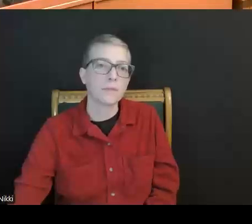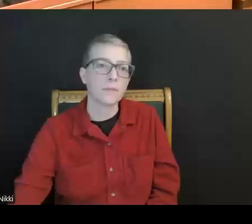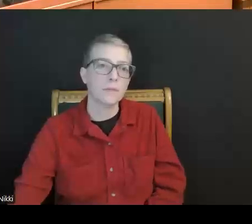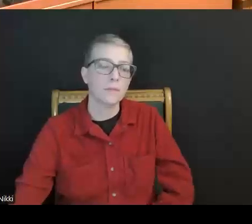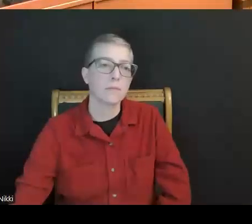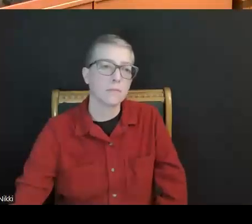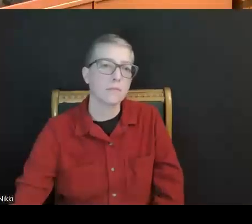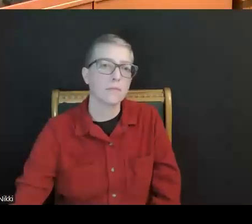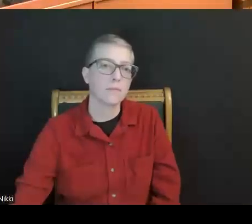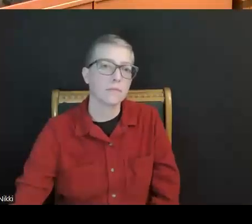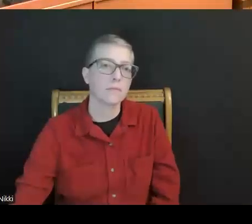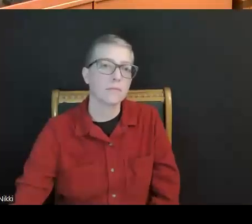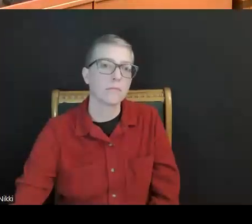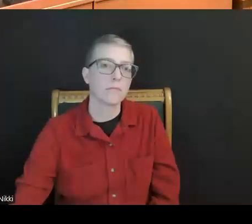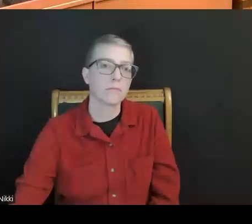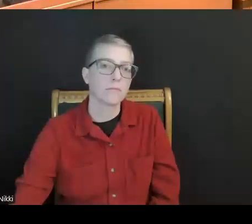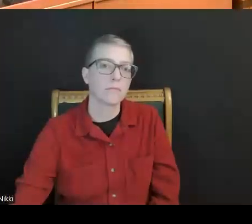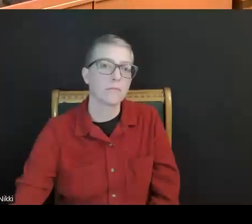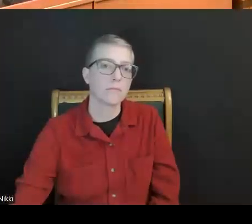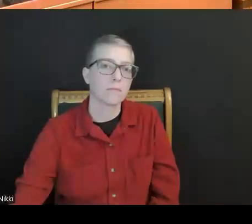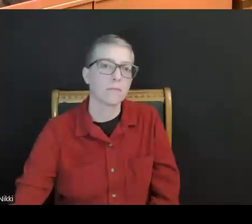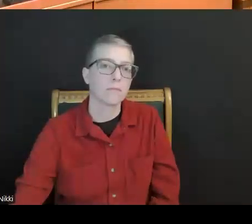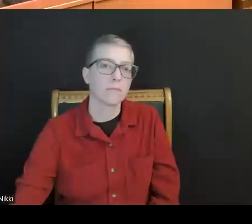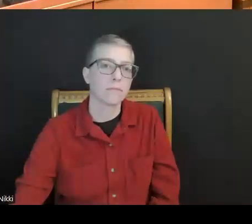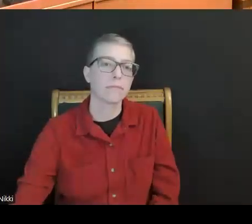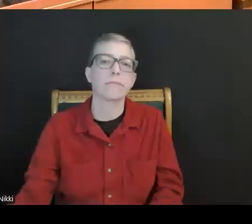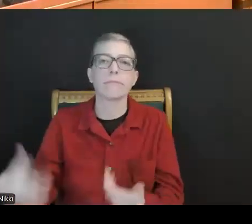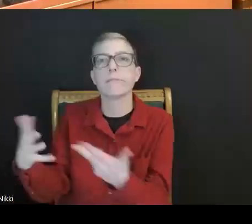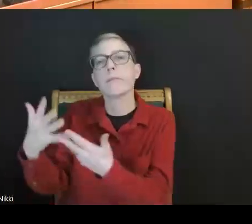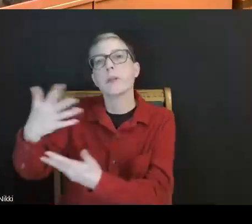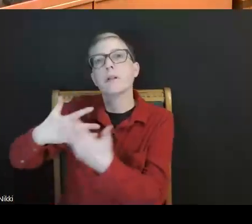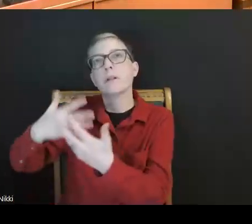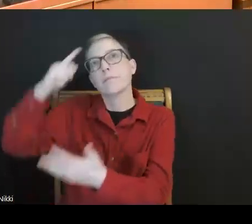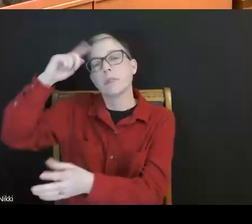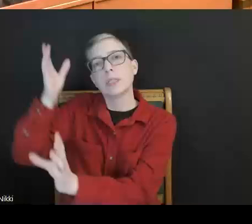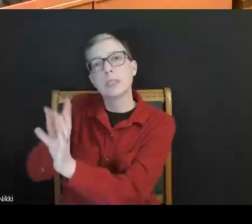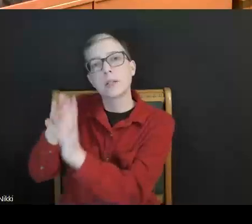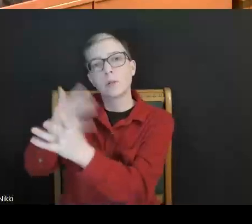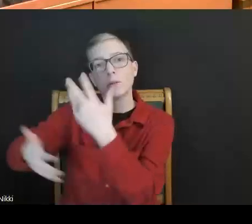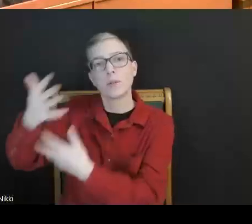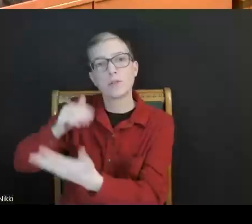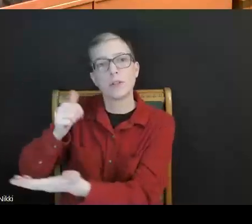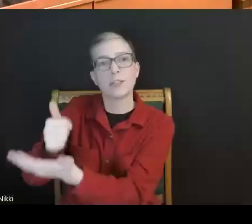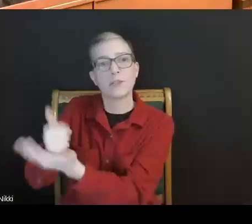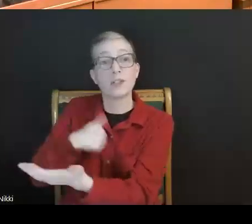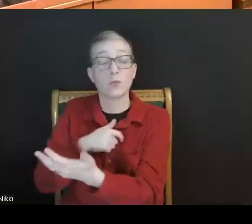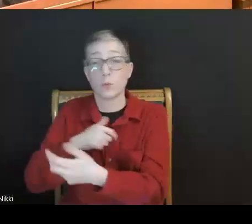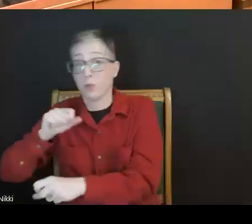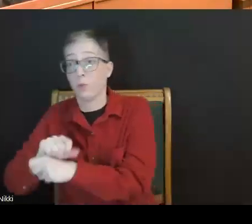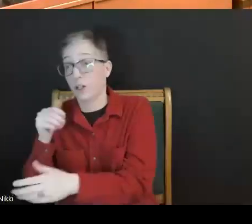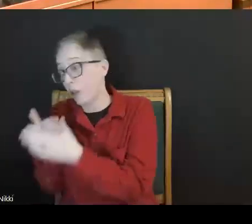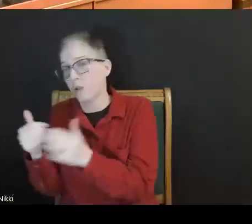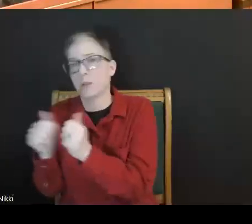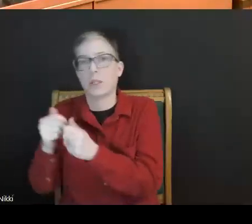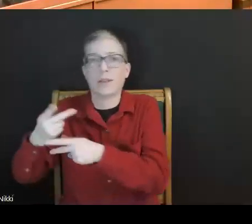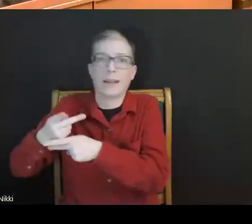broader psychosocial interventions, mainly care management. We work very closely with our care managers addressing